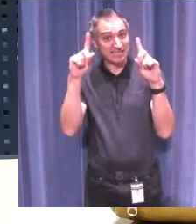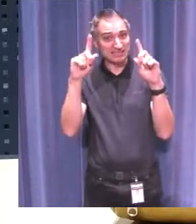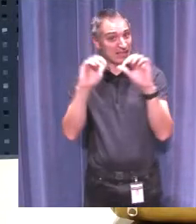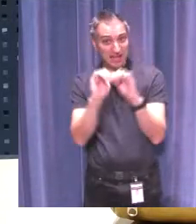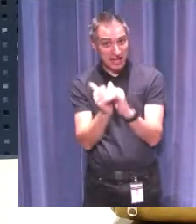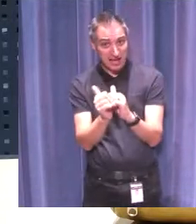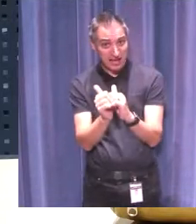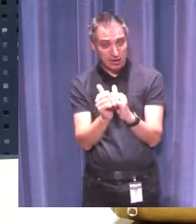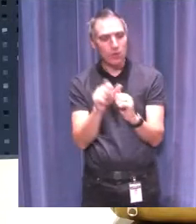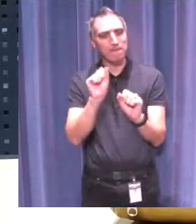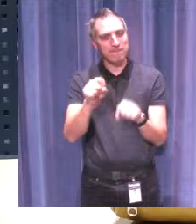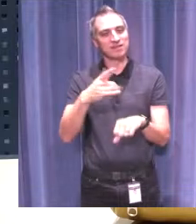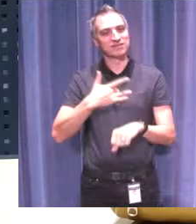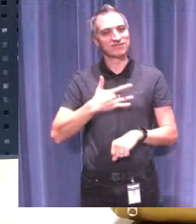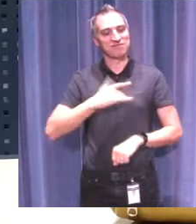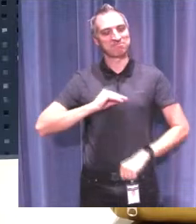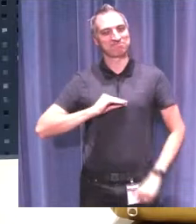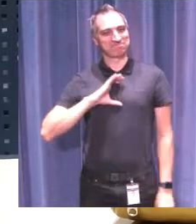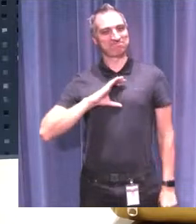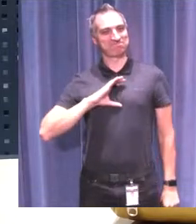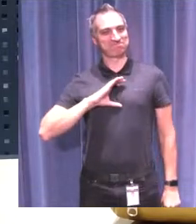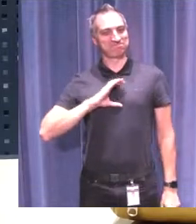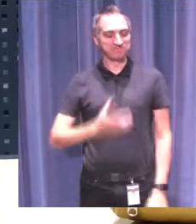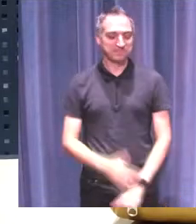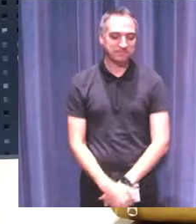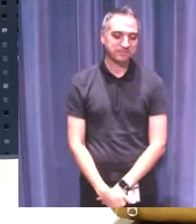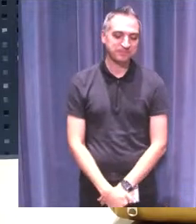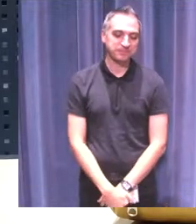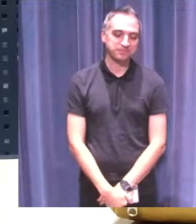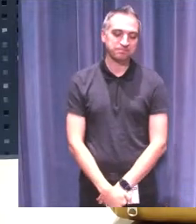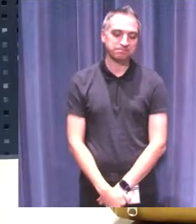feel good about yourself.